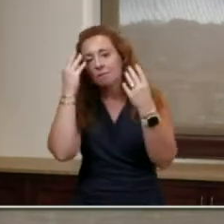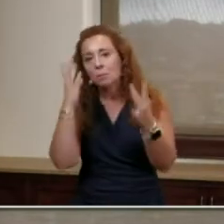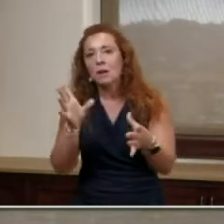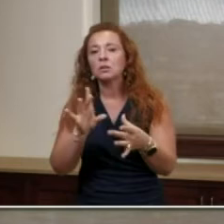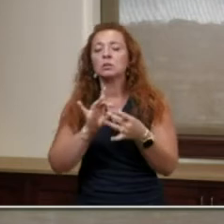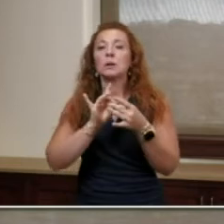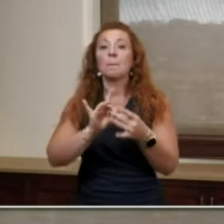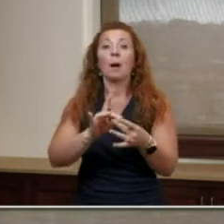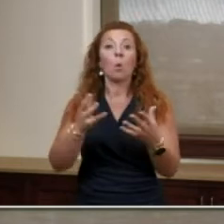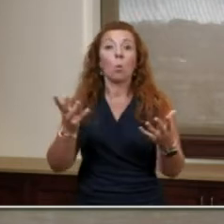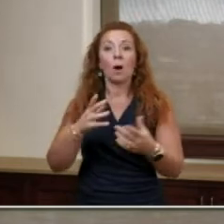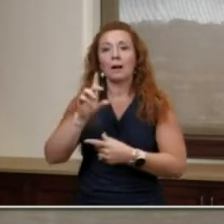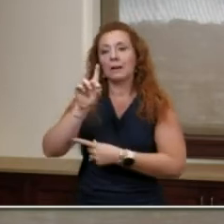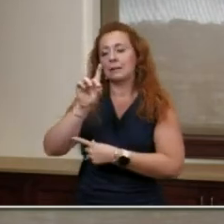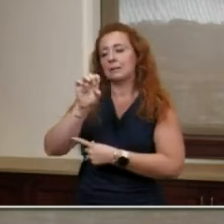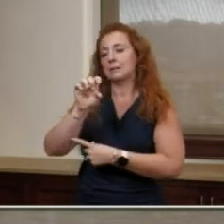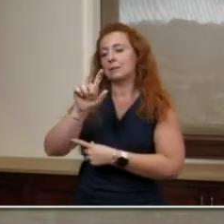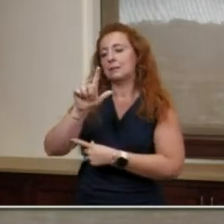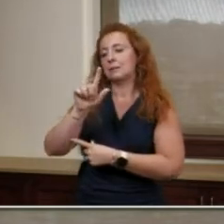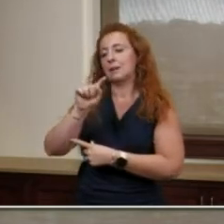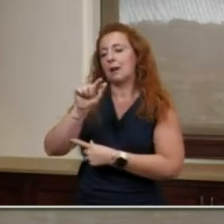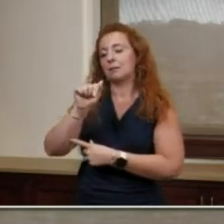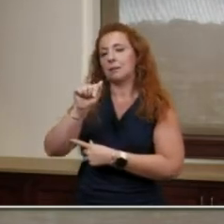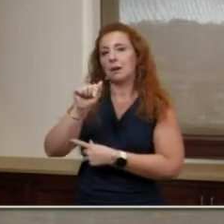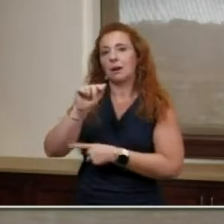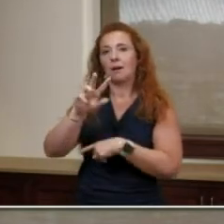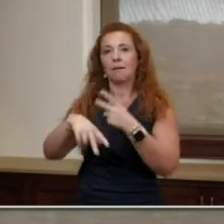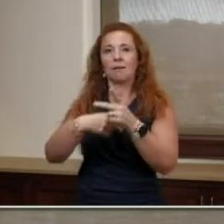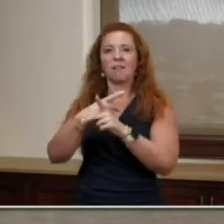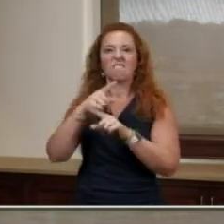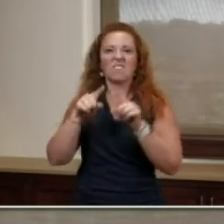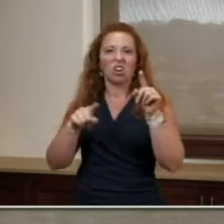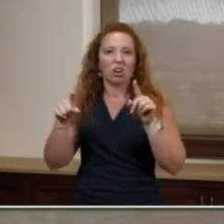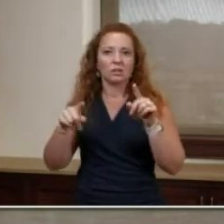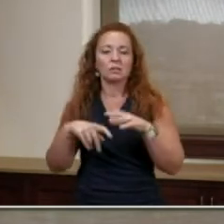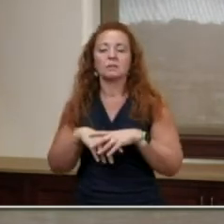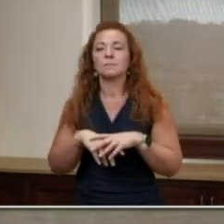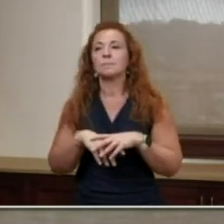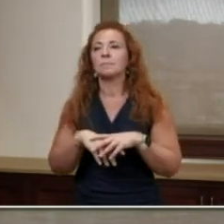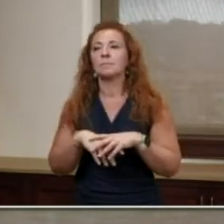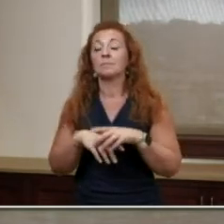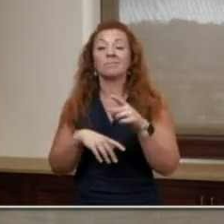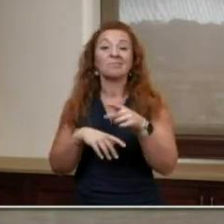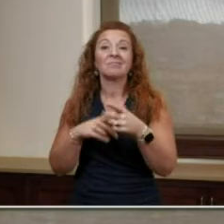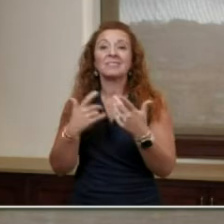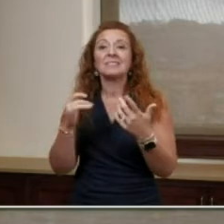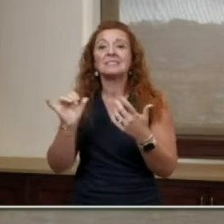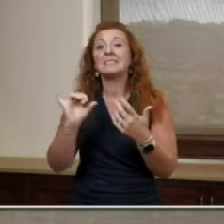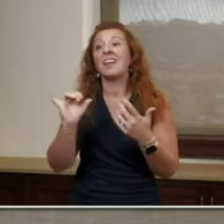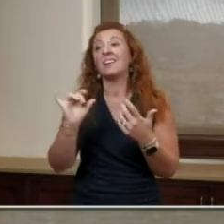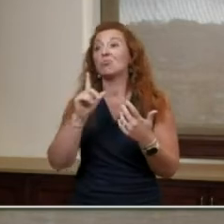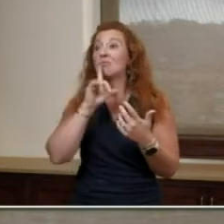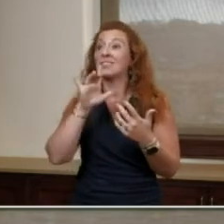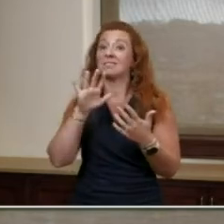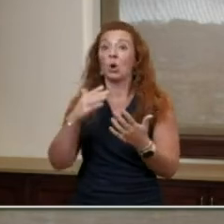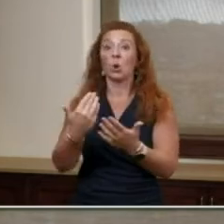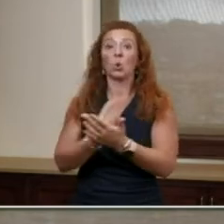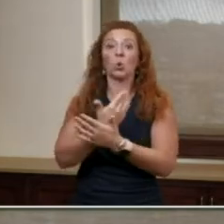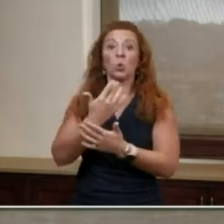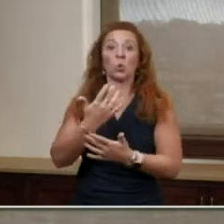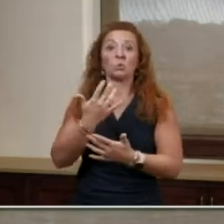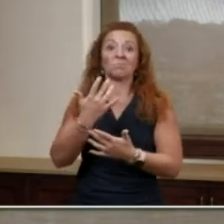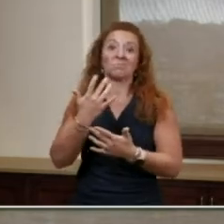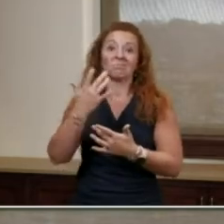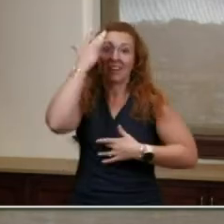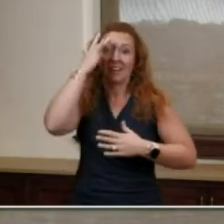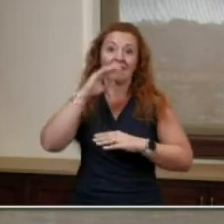on the Delta variant. The Delta variant is basically like a new virus on top of what we've